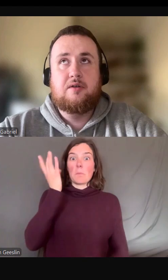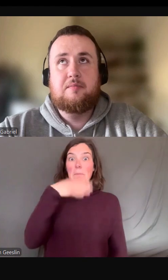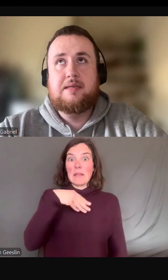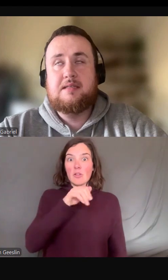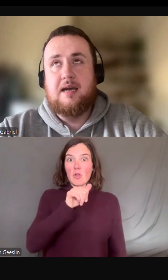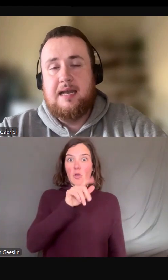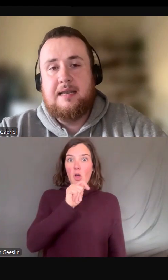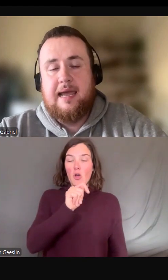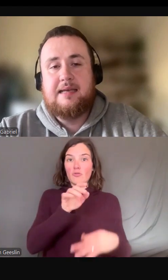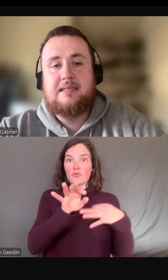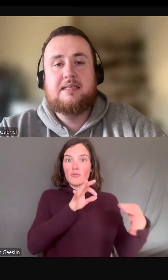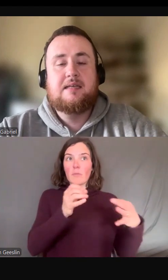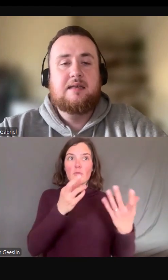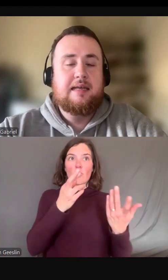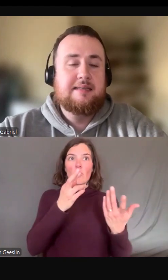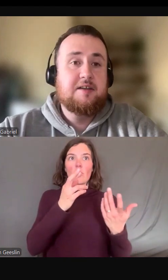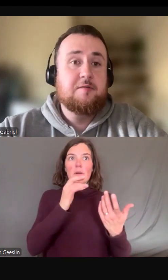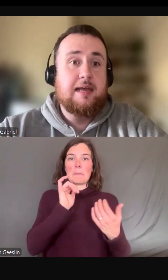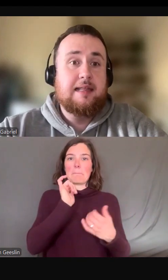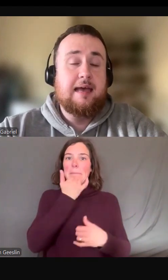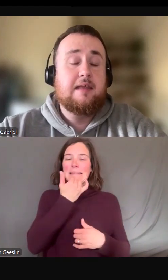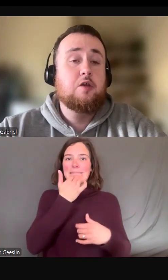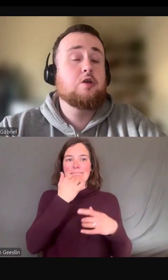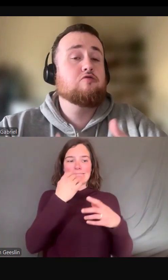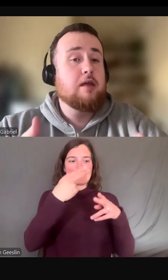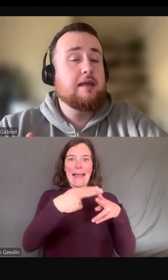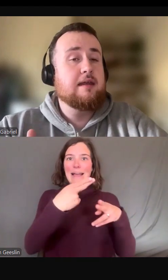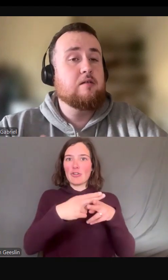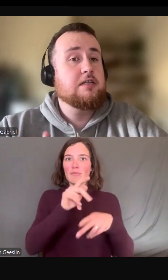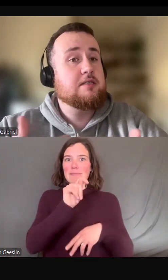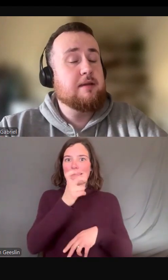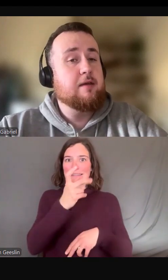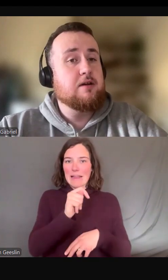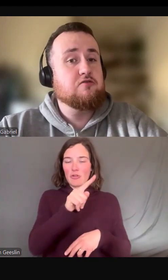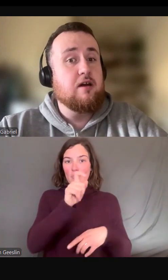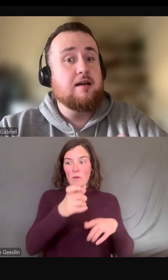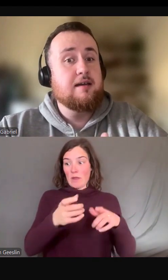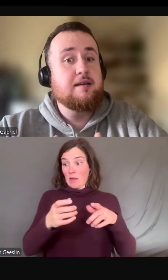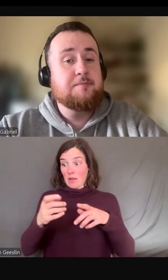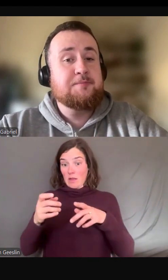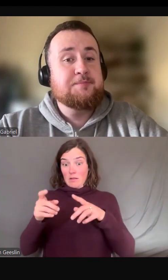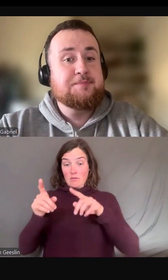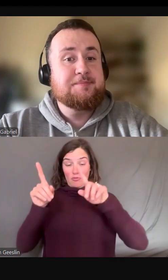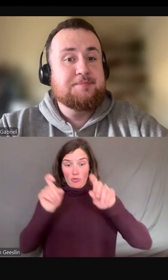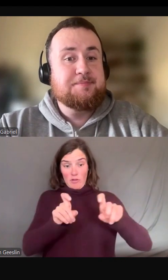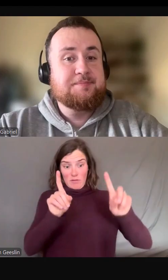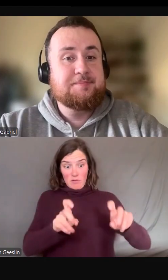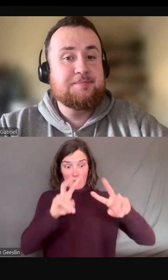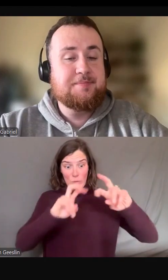your missed title text and stuff like that, that you could run it and it'll display what's wrong.